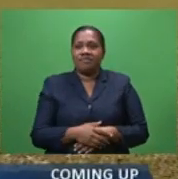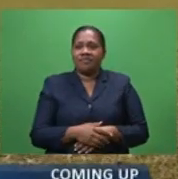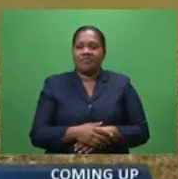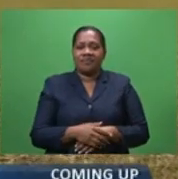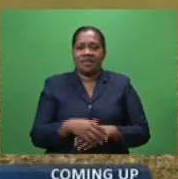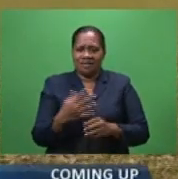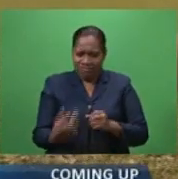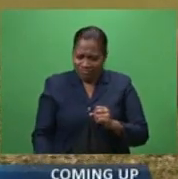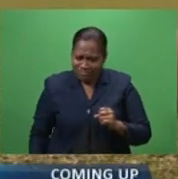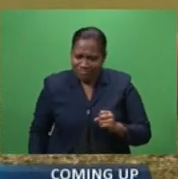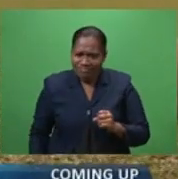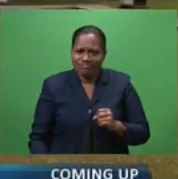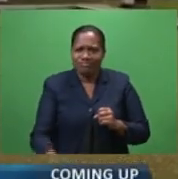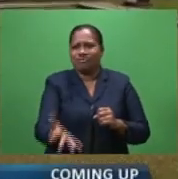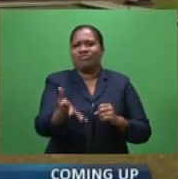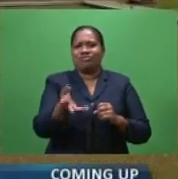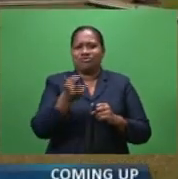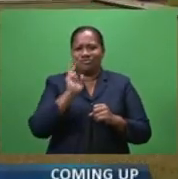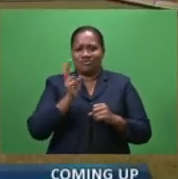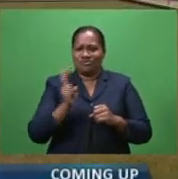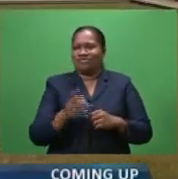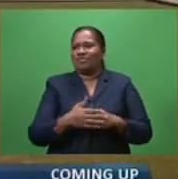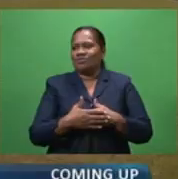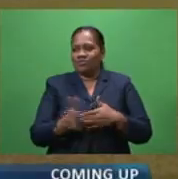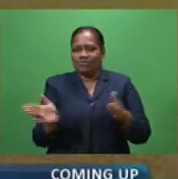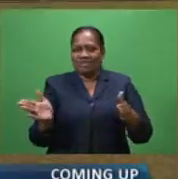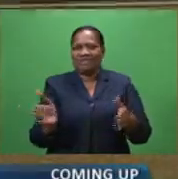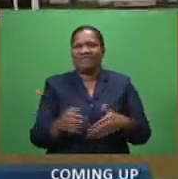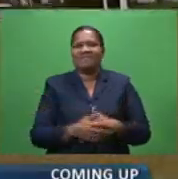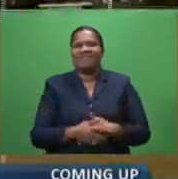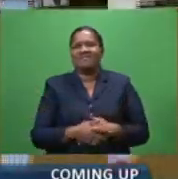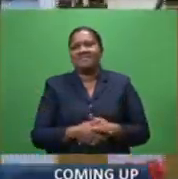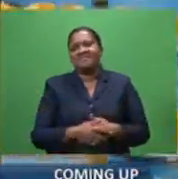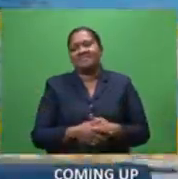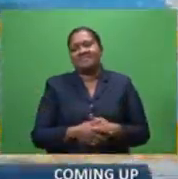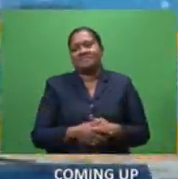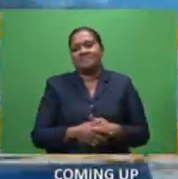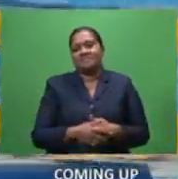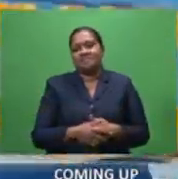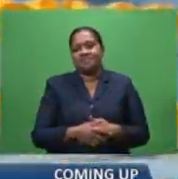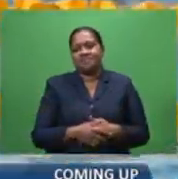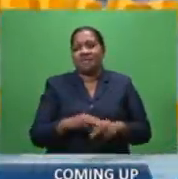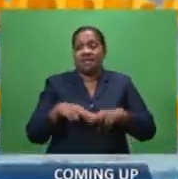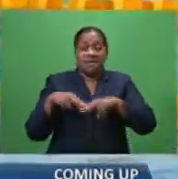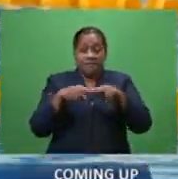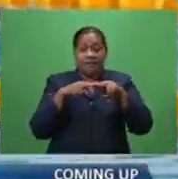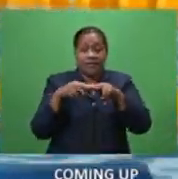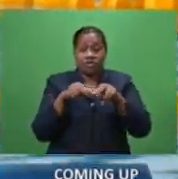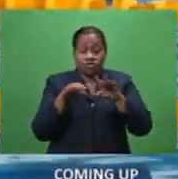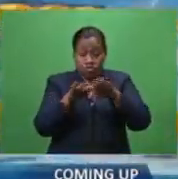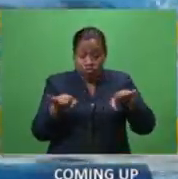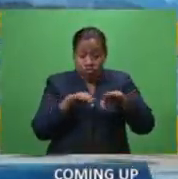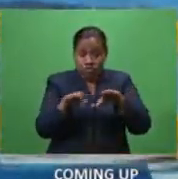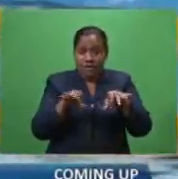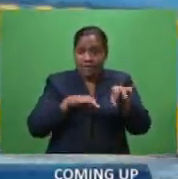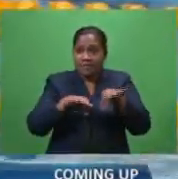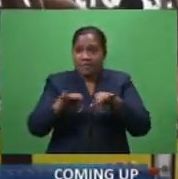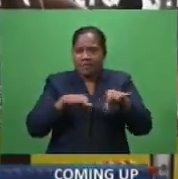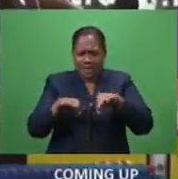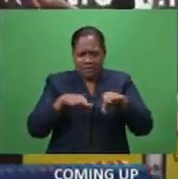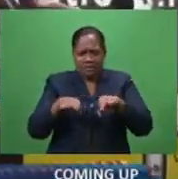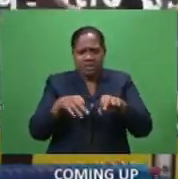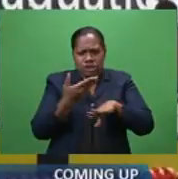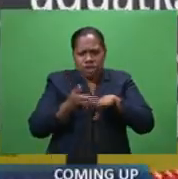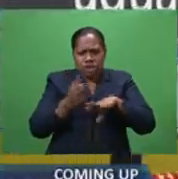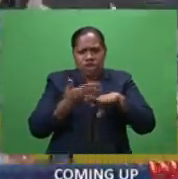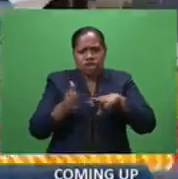bowlers head back to the greens. And Fiji Swimming have planned new dates for